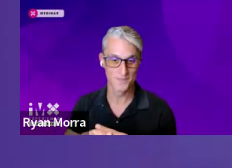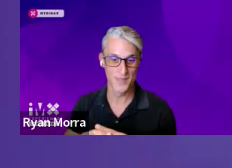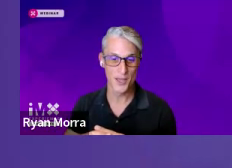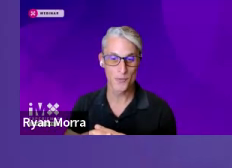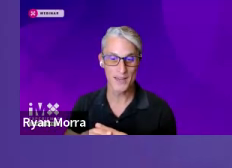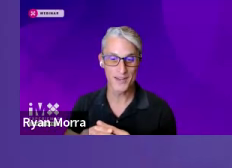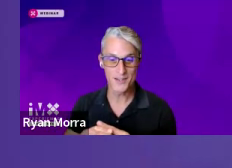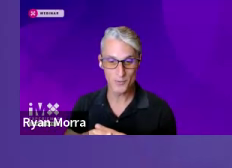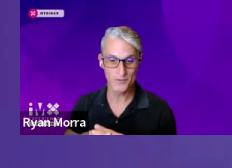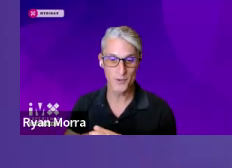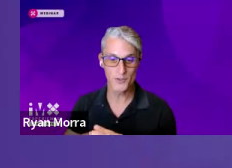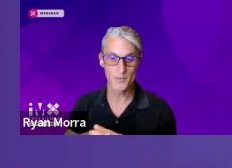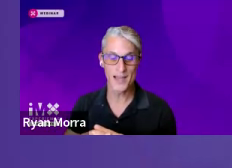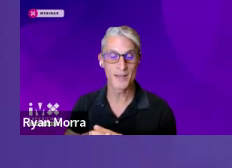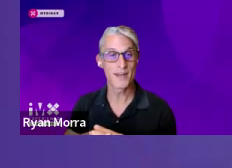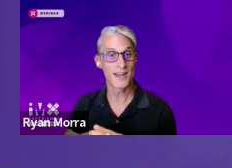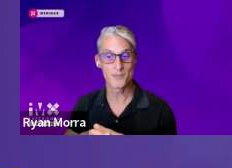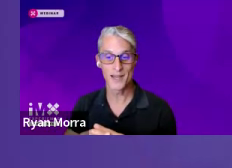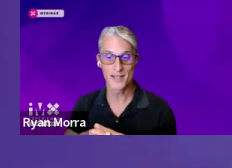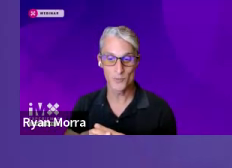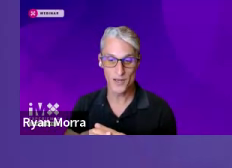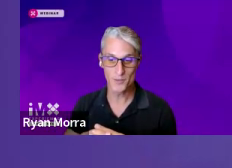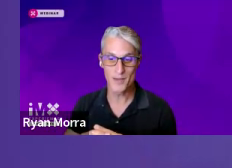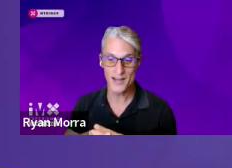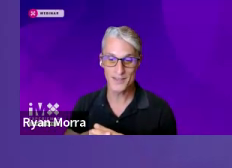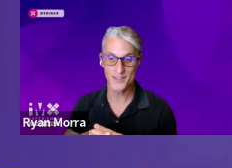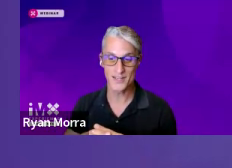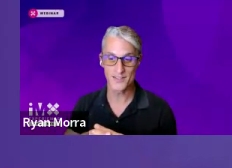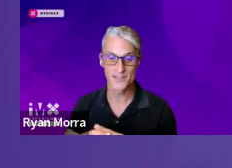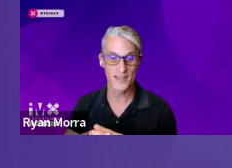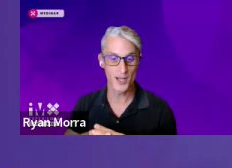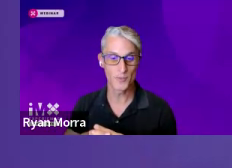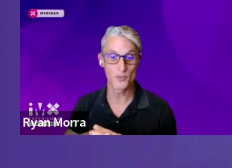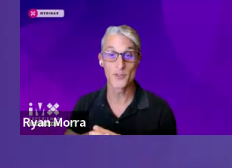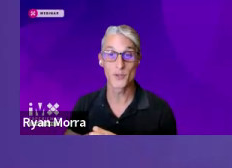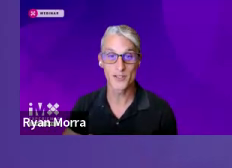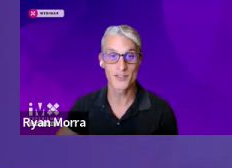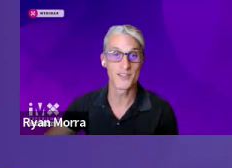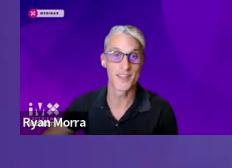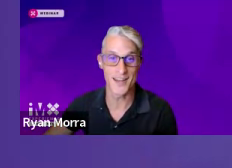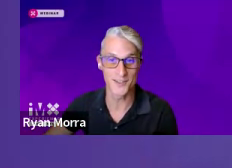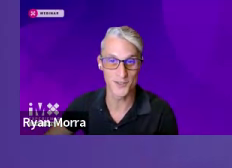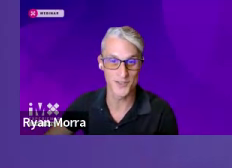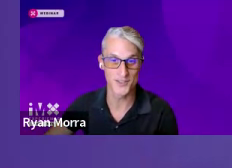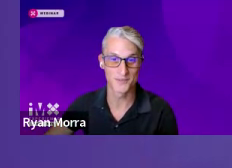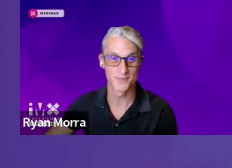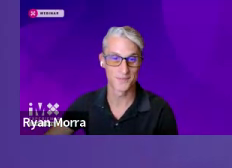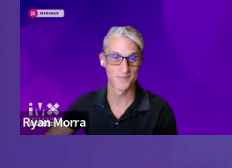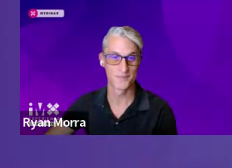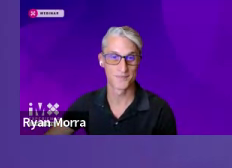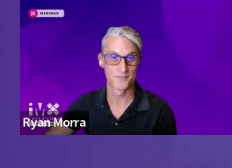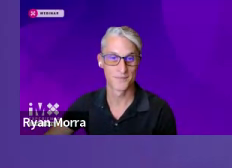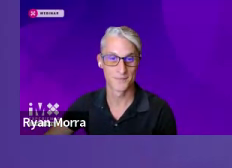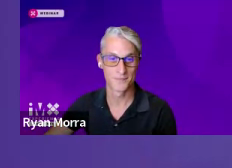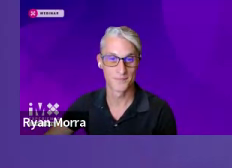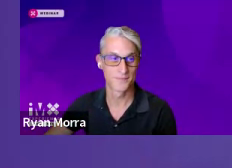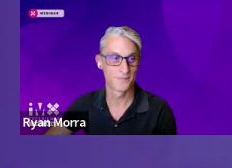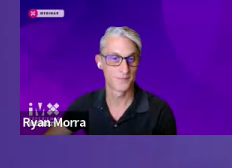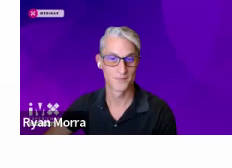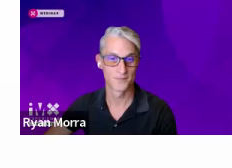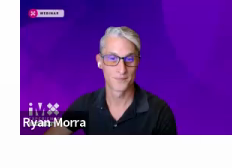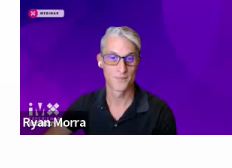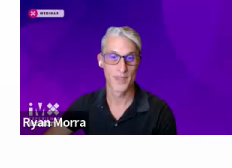today. We have a number of folks from IM and hand2mind as well behind the scenes to help us with your questions and answers.